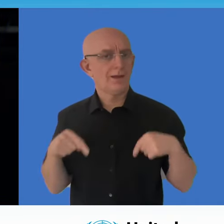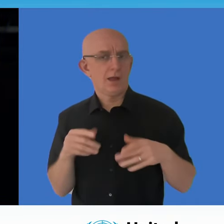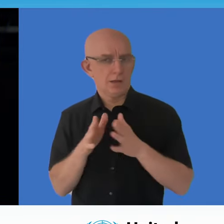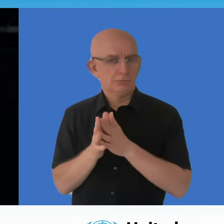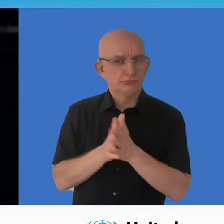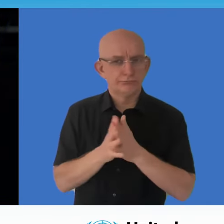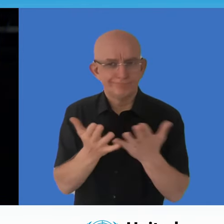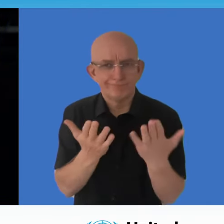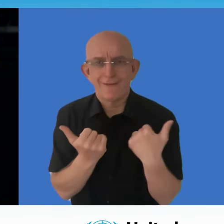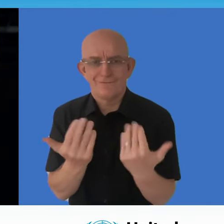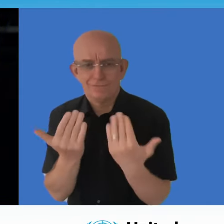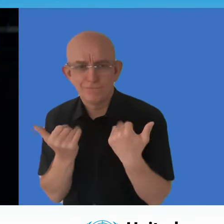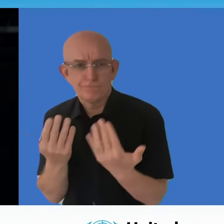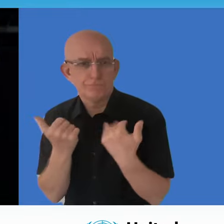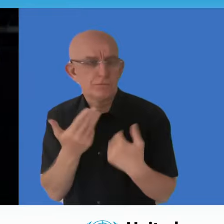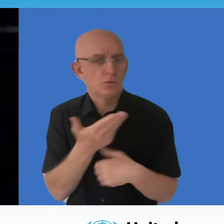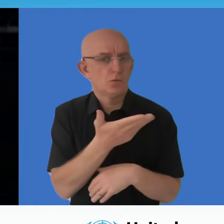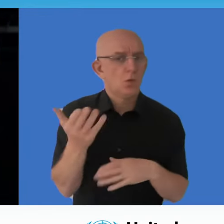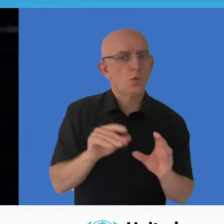wrong,